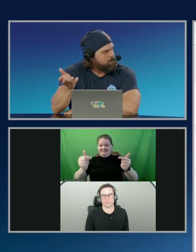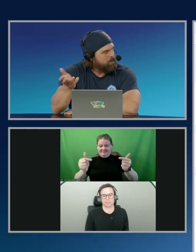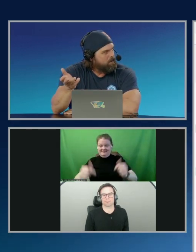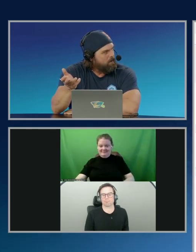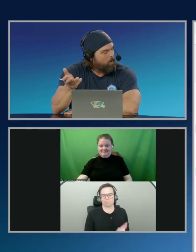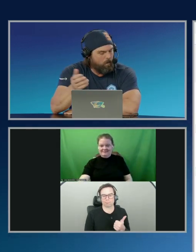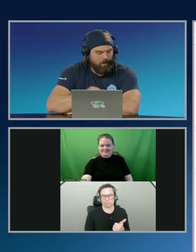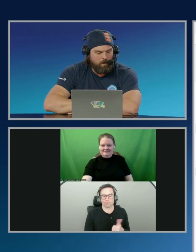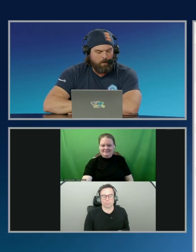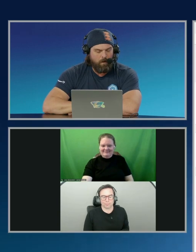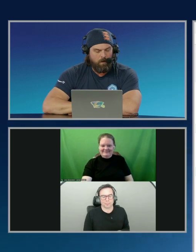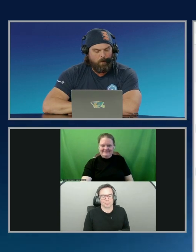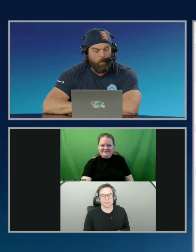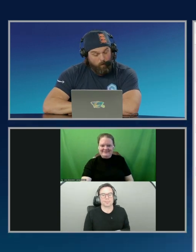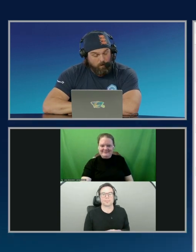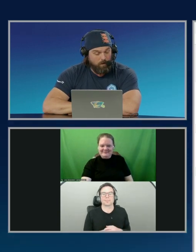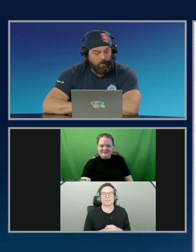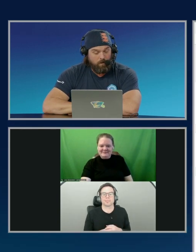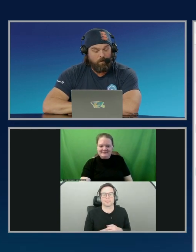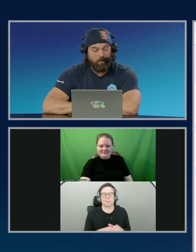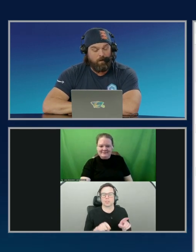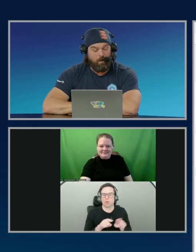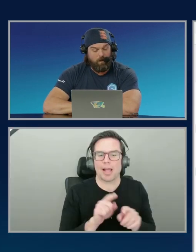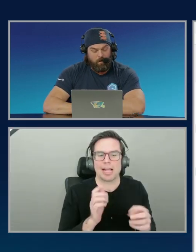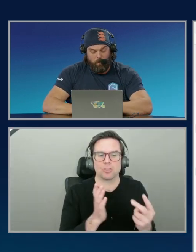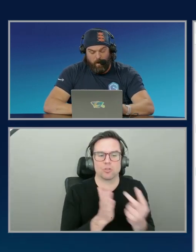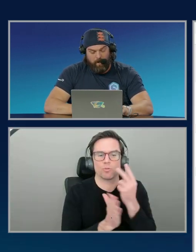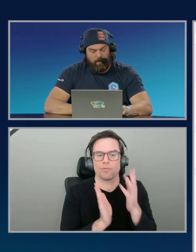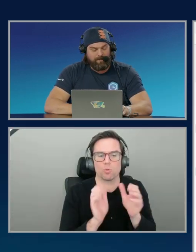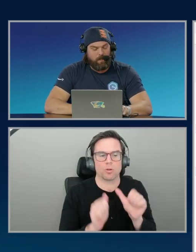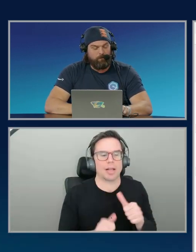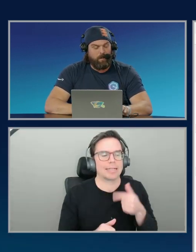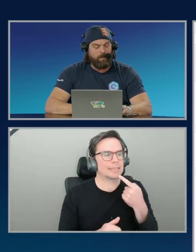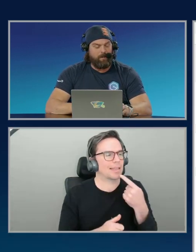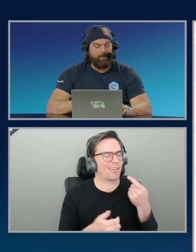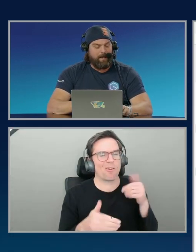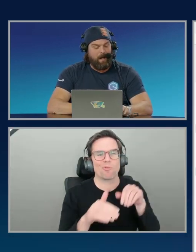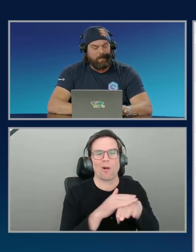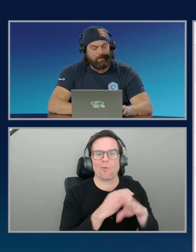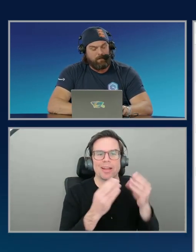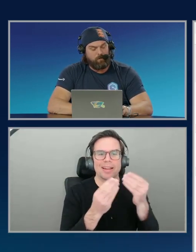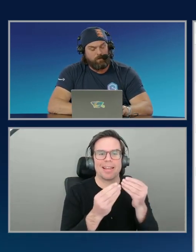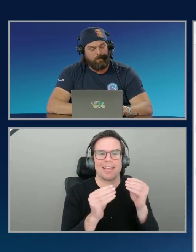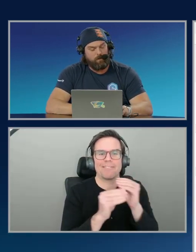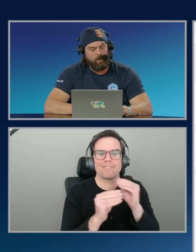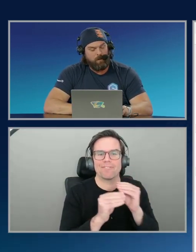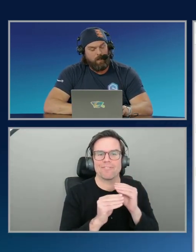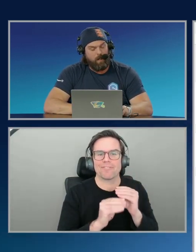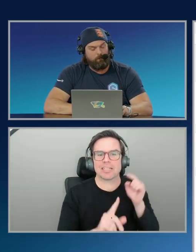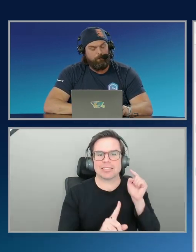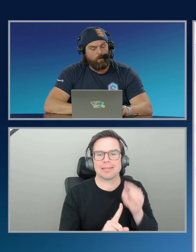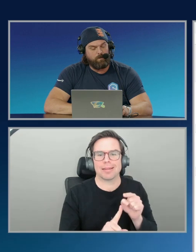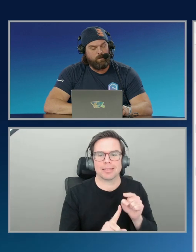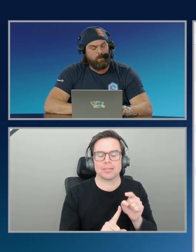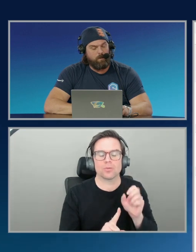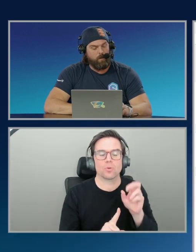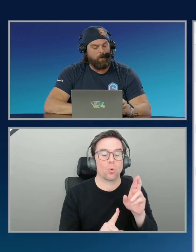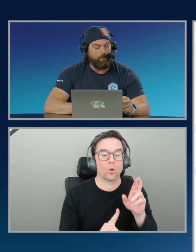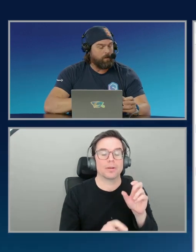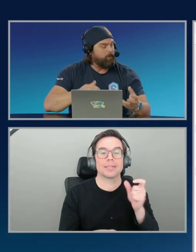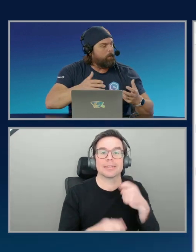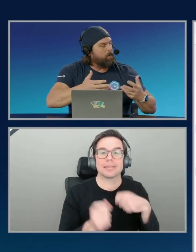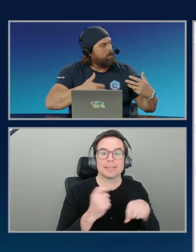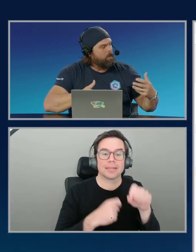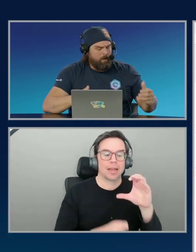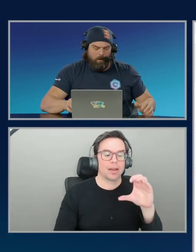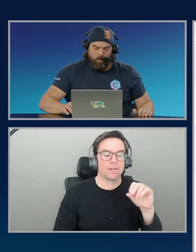fix this. Yeah, where's the try catch? Or why, instead of like that context switching and forcing,